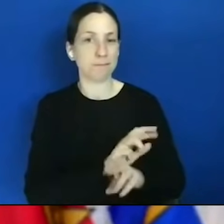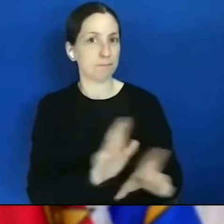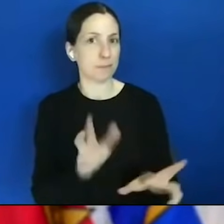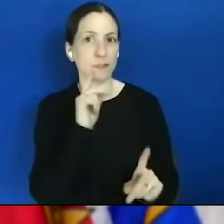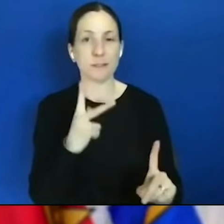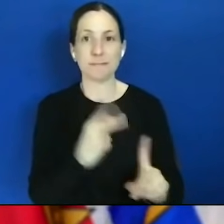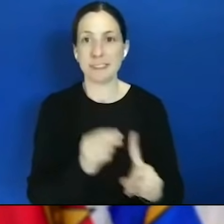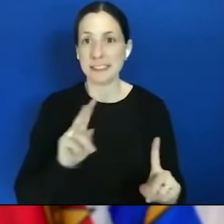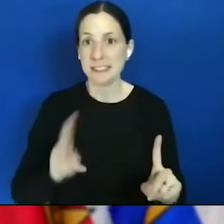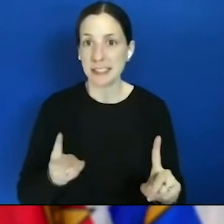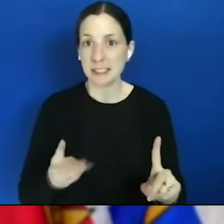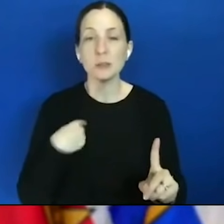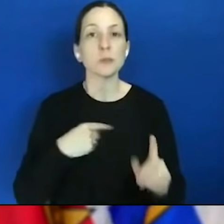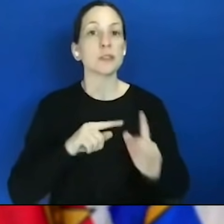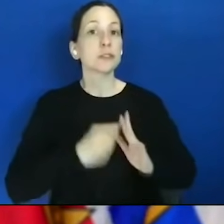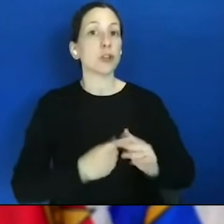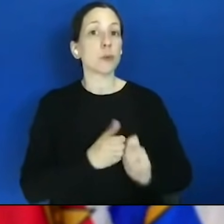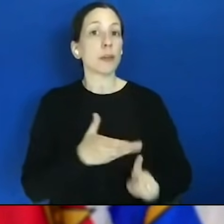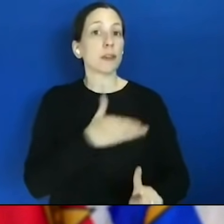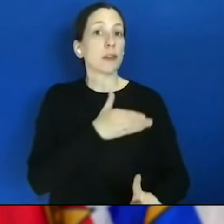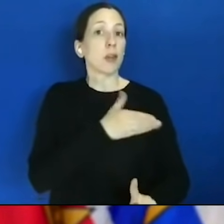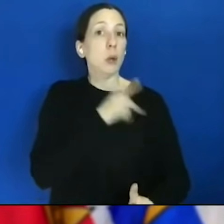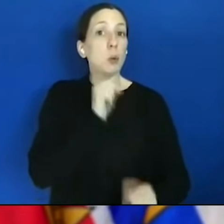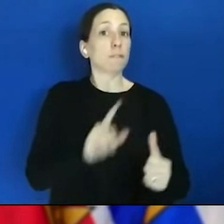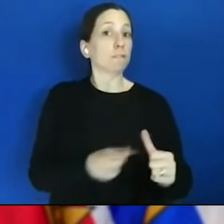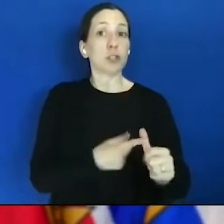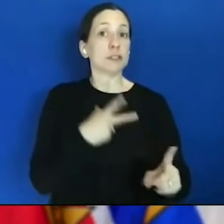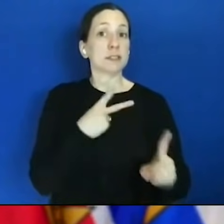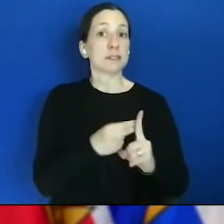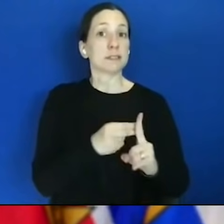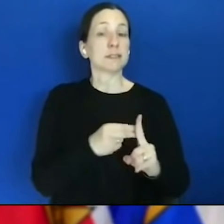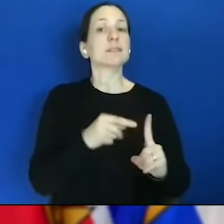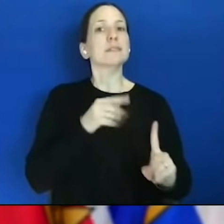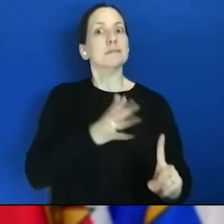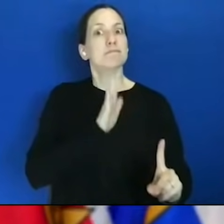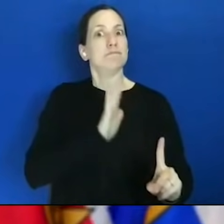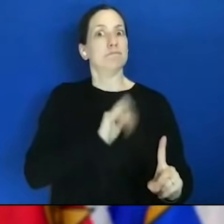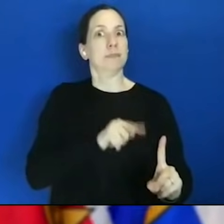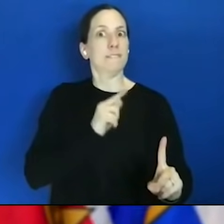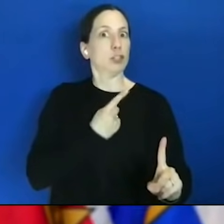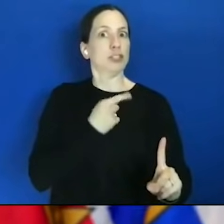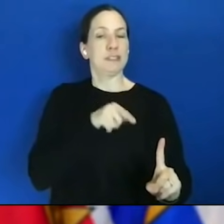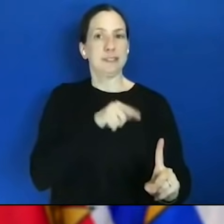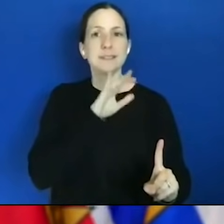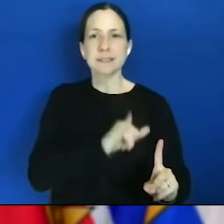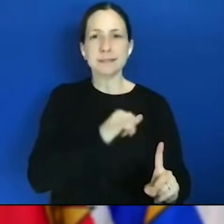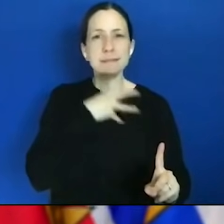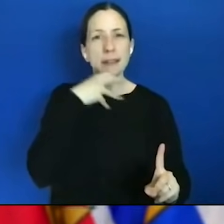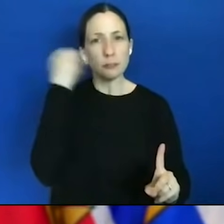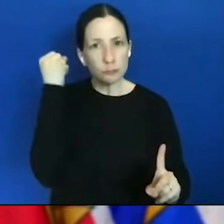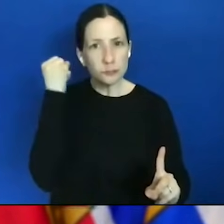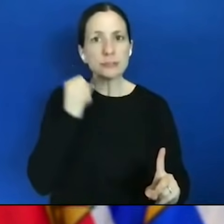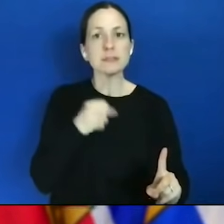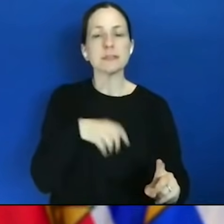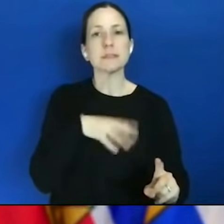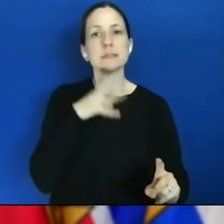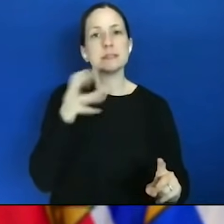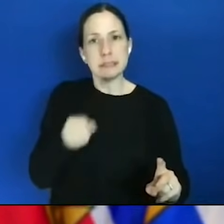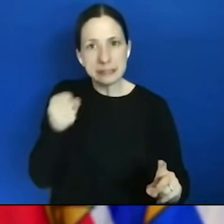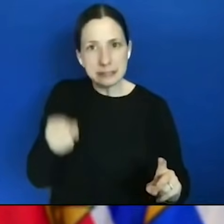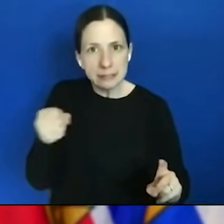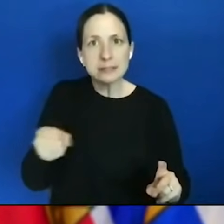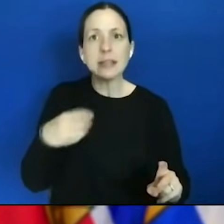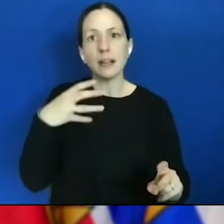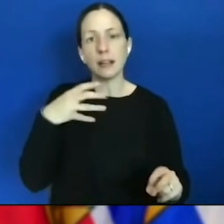our elders and seniors who received the vaccine first, as well as people who are clinically extremely vulnerable. And I know that's been